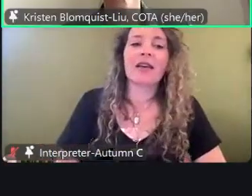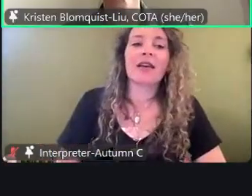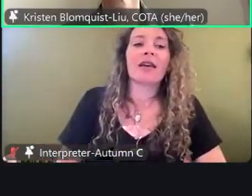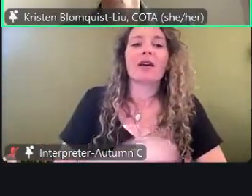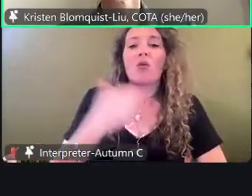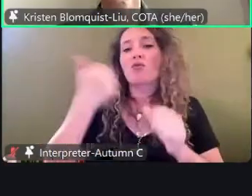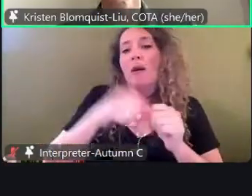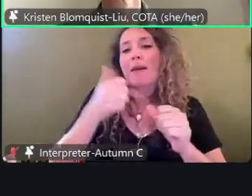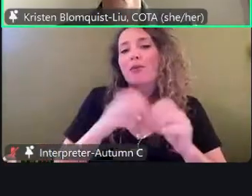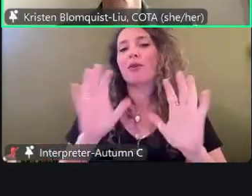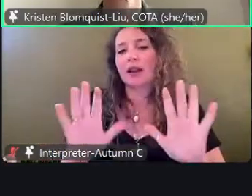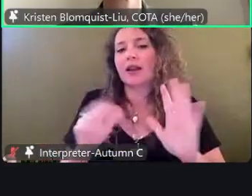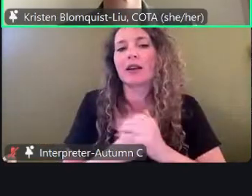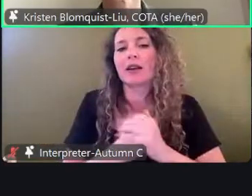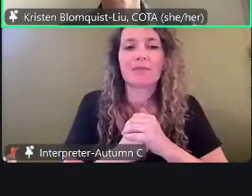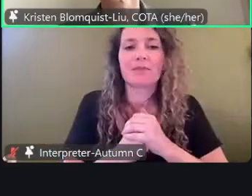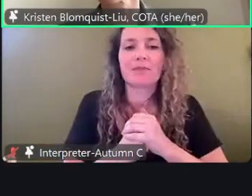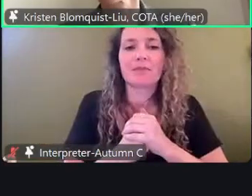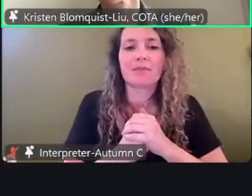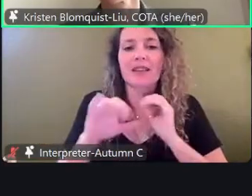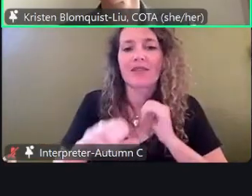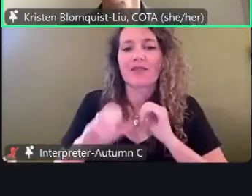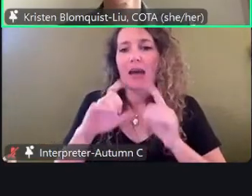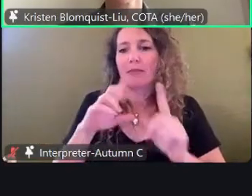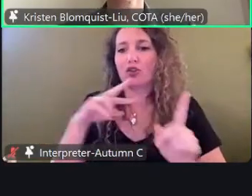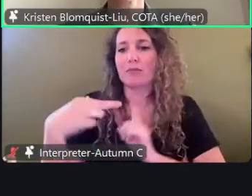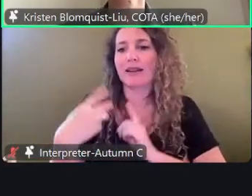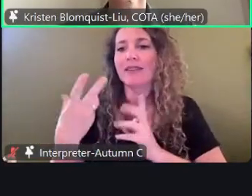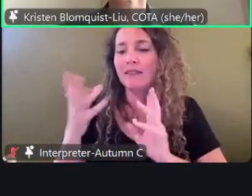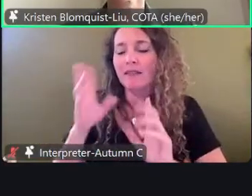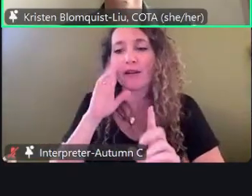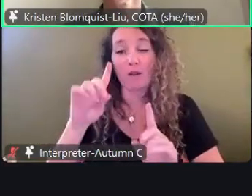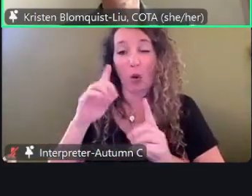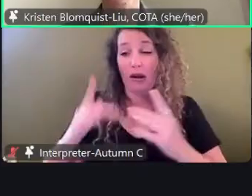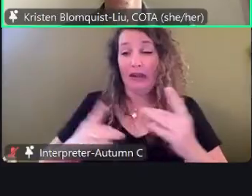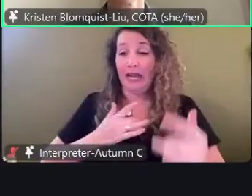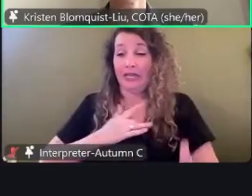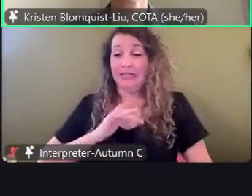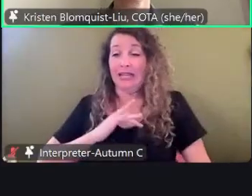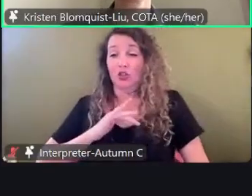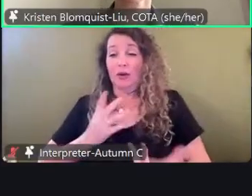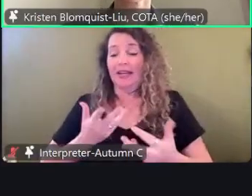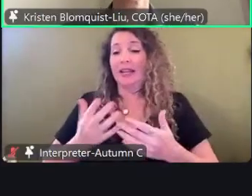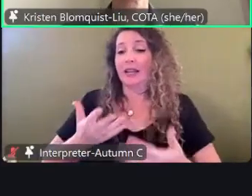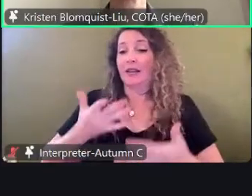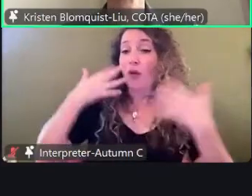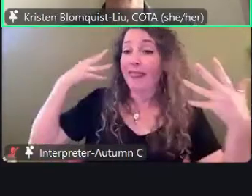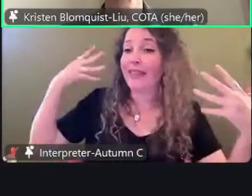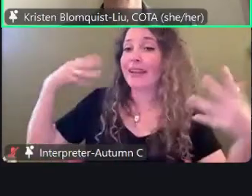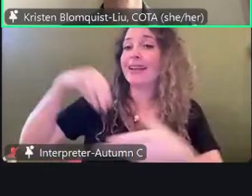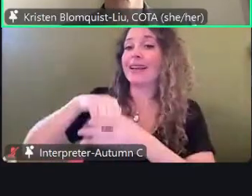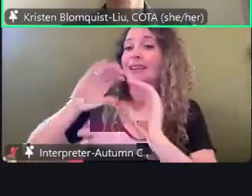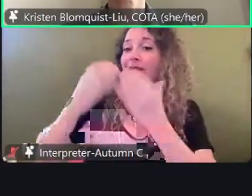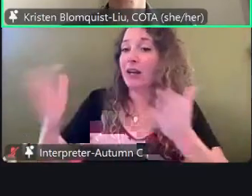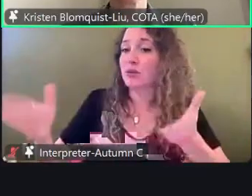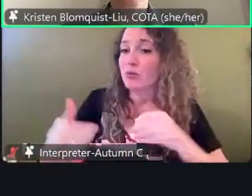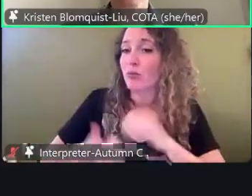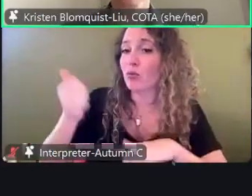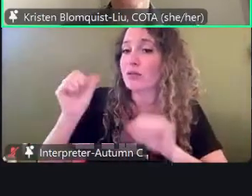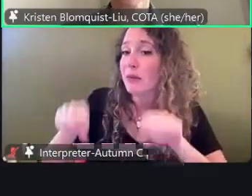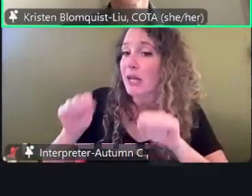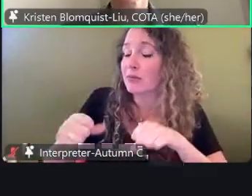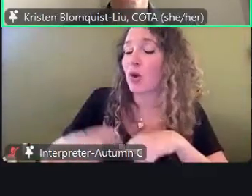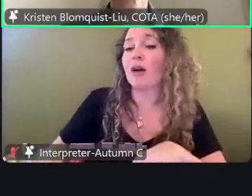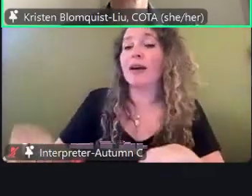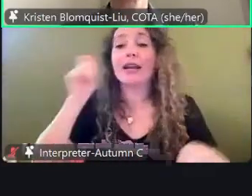in mindful perspective about like sensory, just being sensory friendly in the classrooms as much as possible. Also